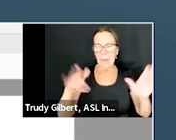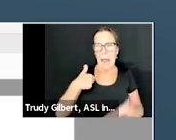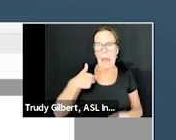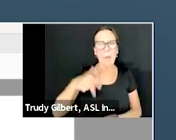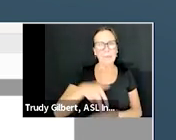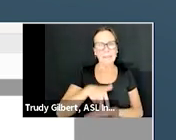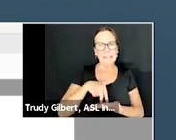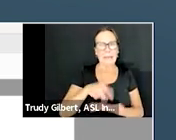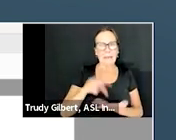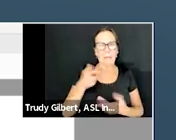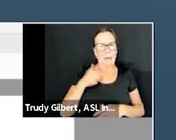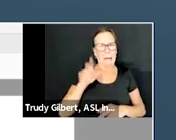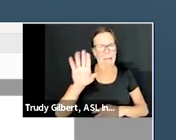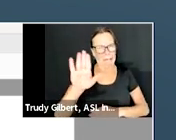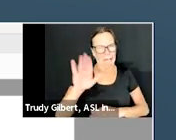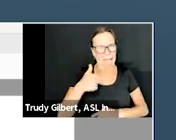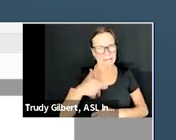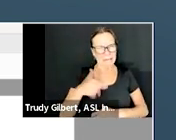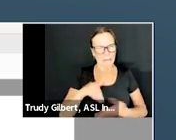earlier.